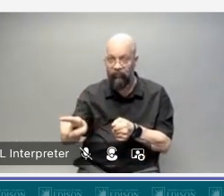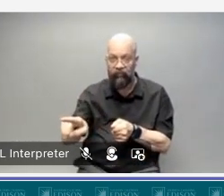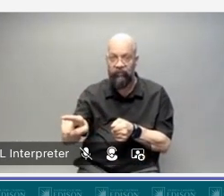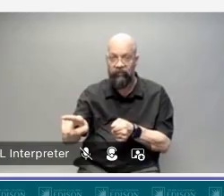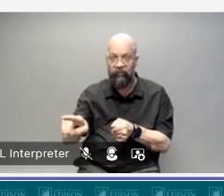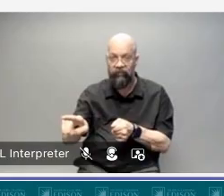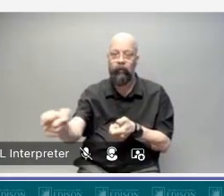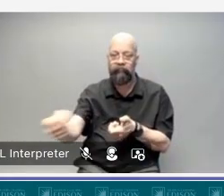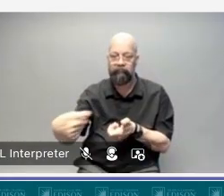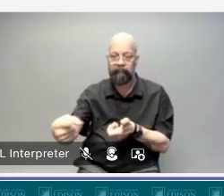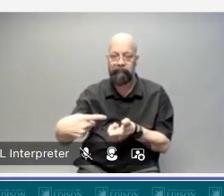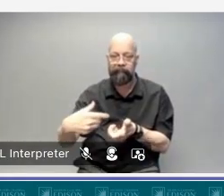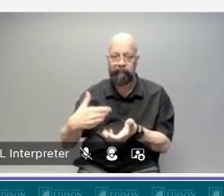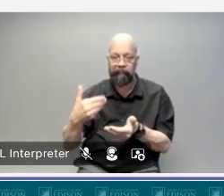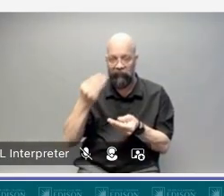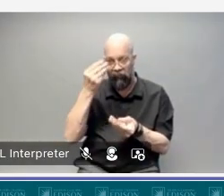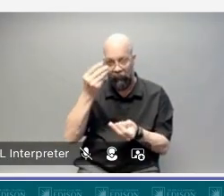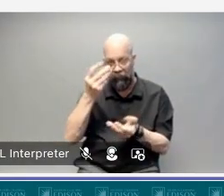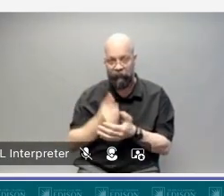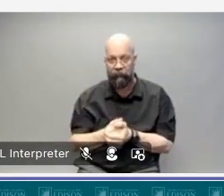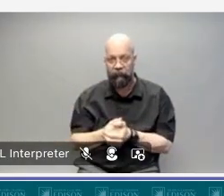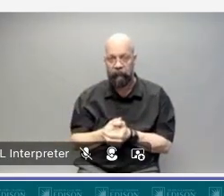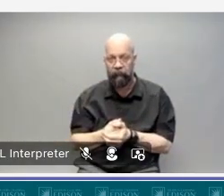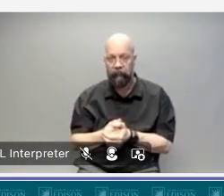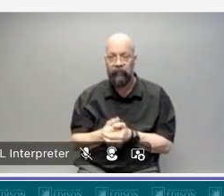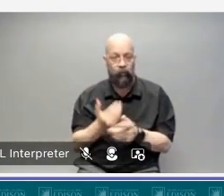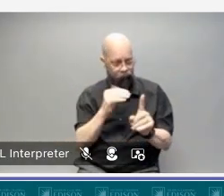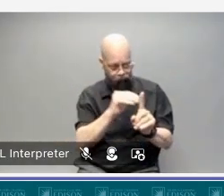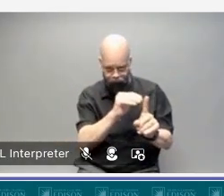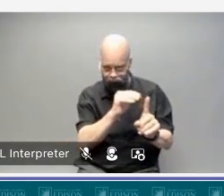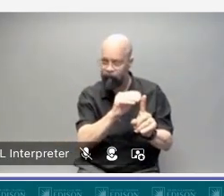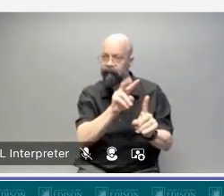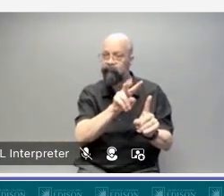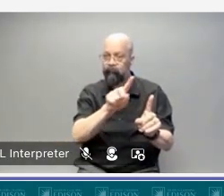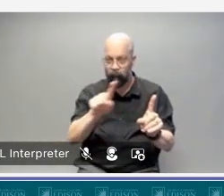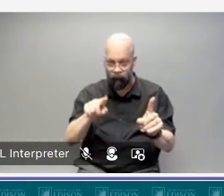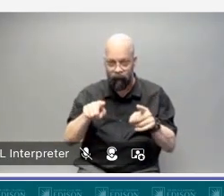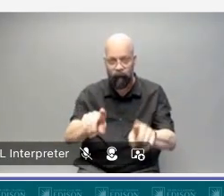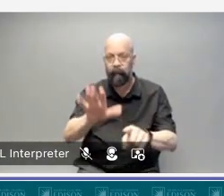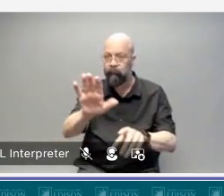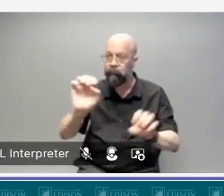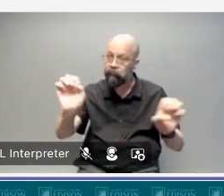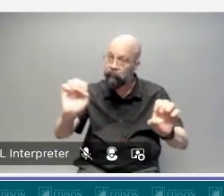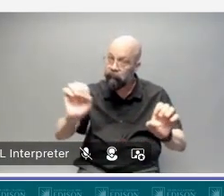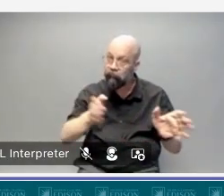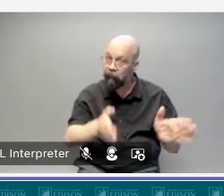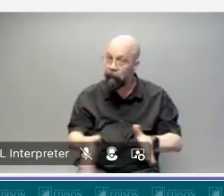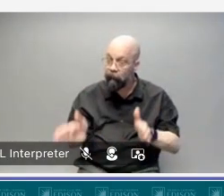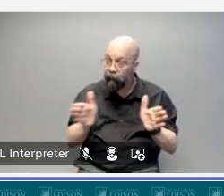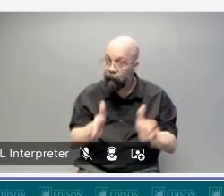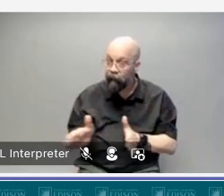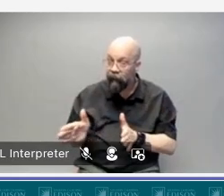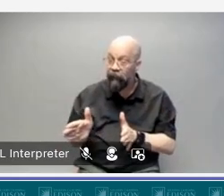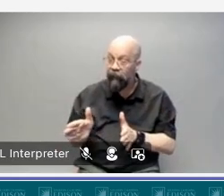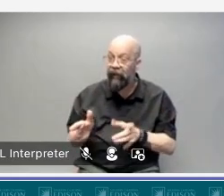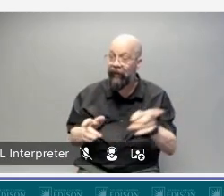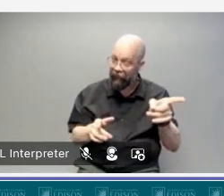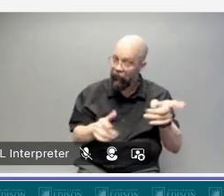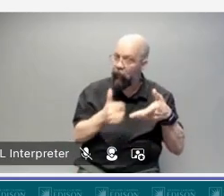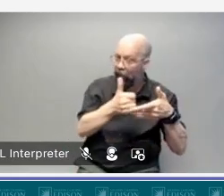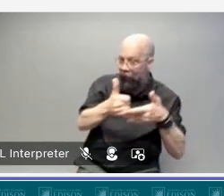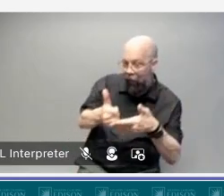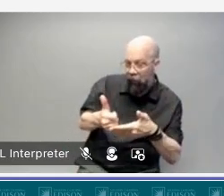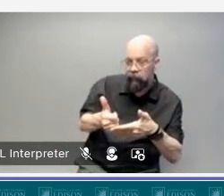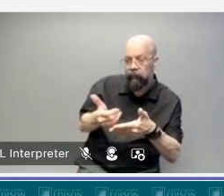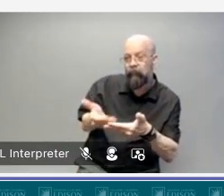And we do recommend that you reach out to 211 during your emergency preparedness planning process so that that can help mitigate